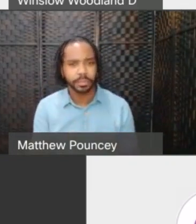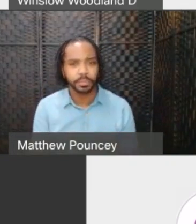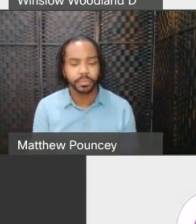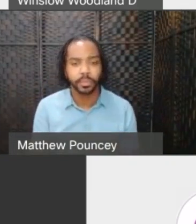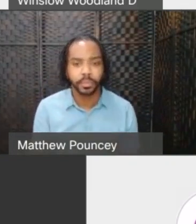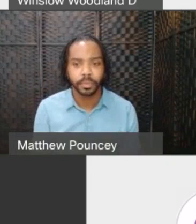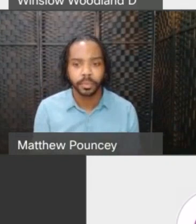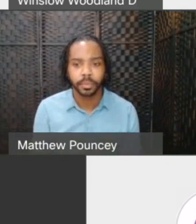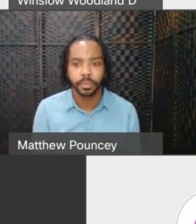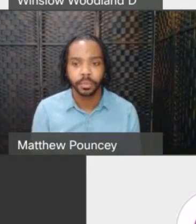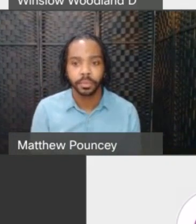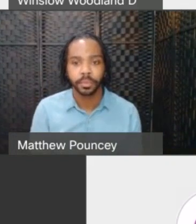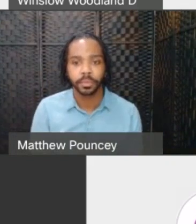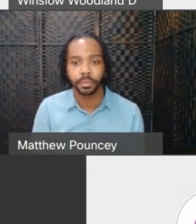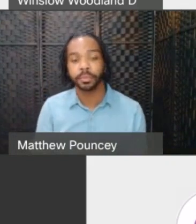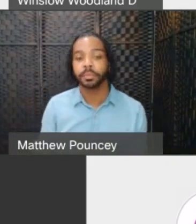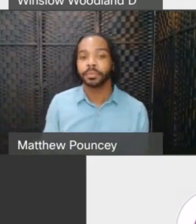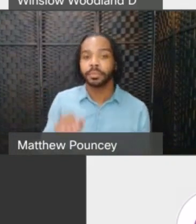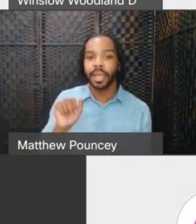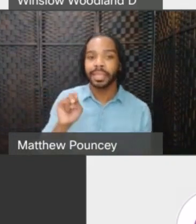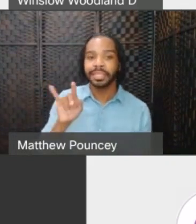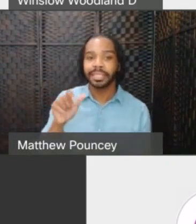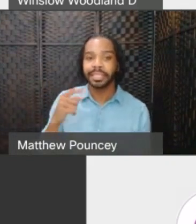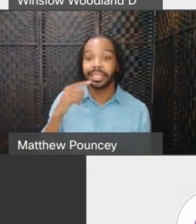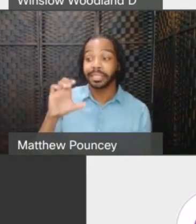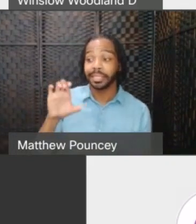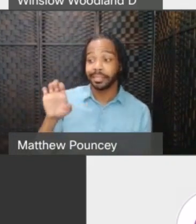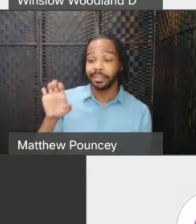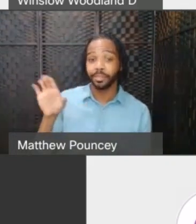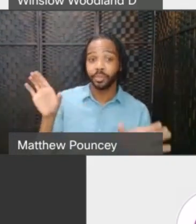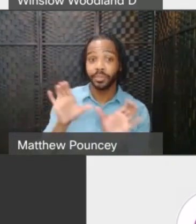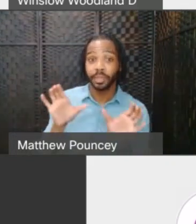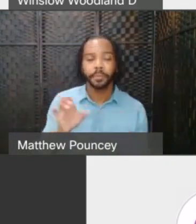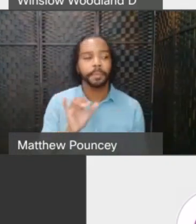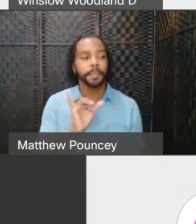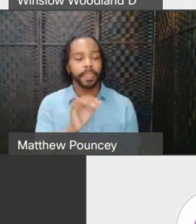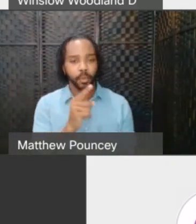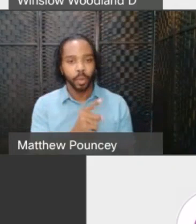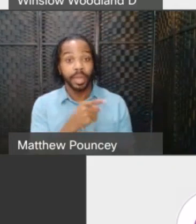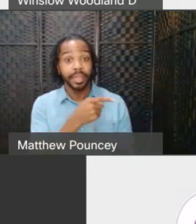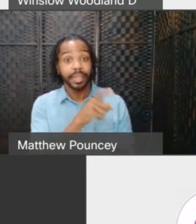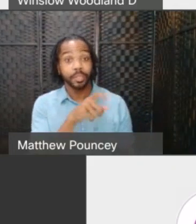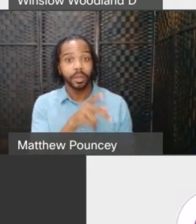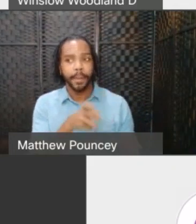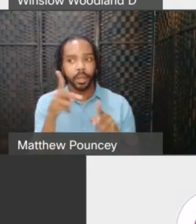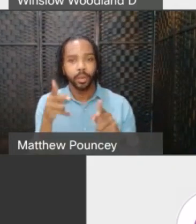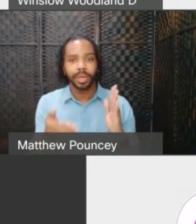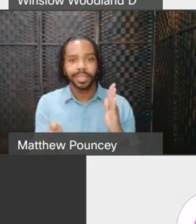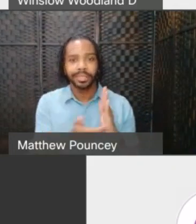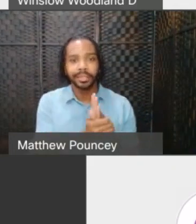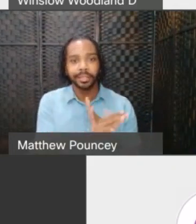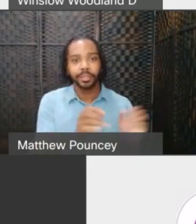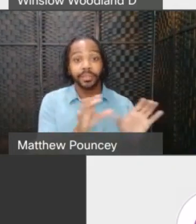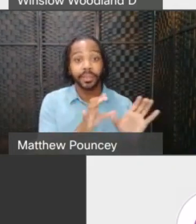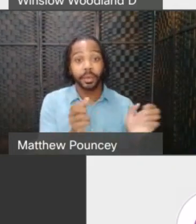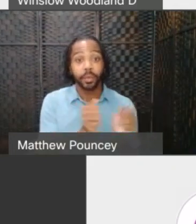I'm not- About CE certificates? Okay, so they should upload, attach their certificates in